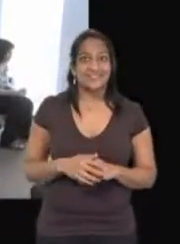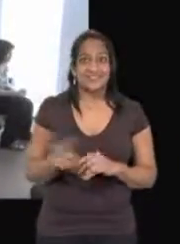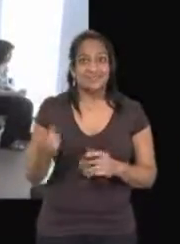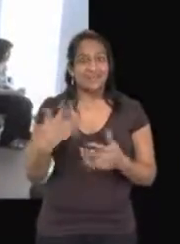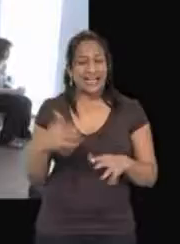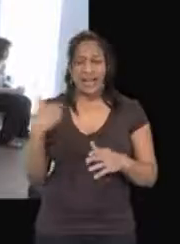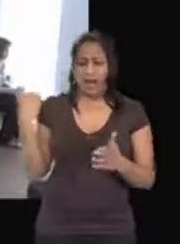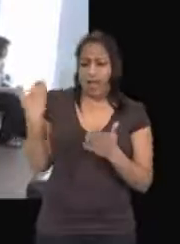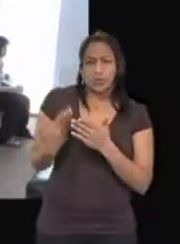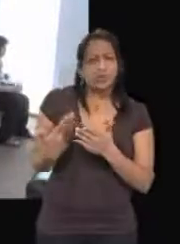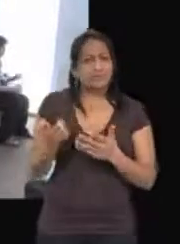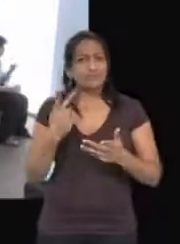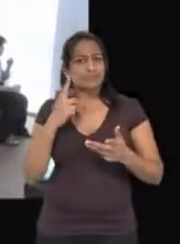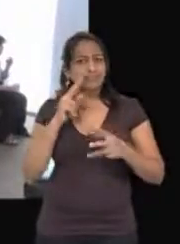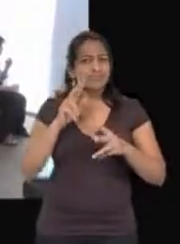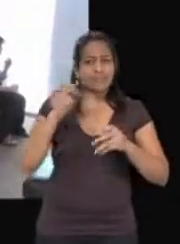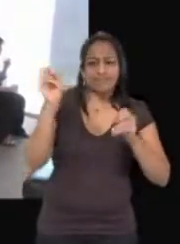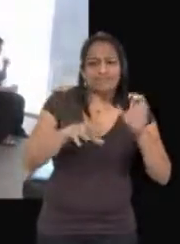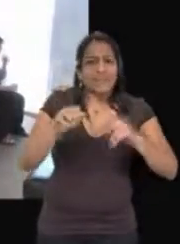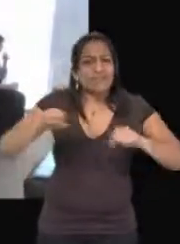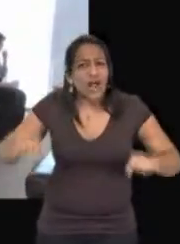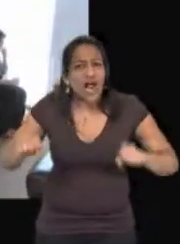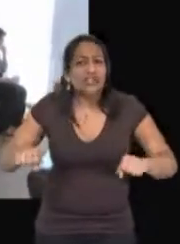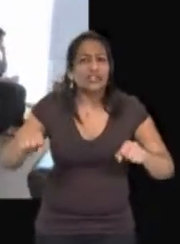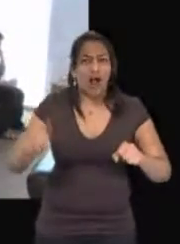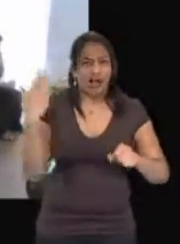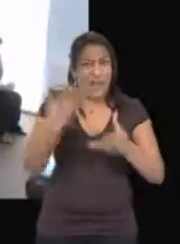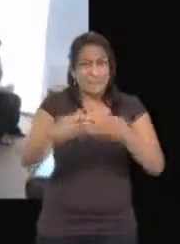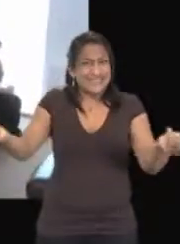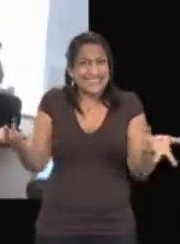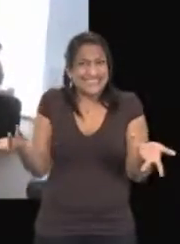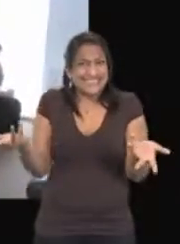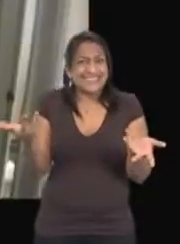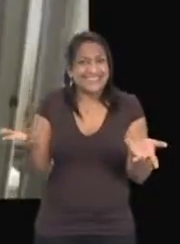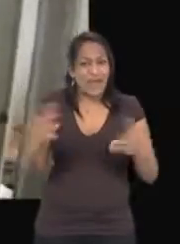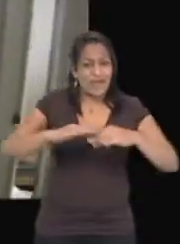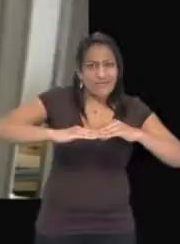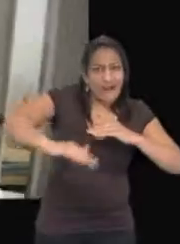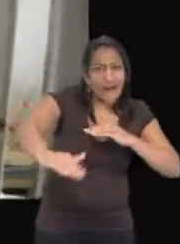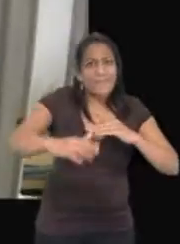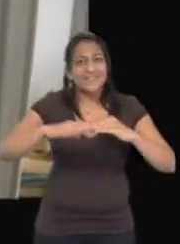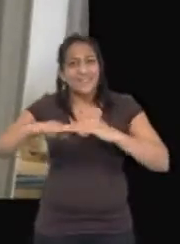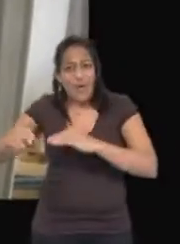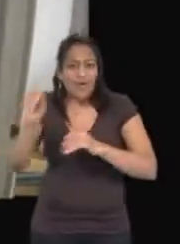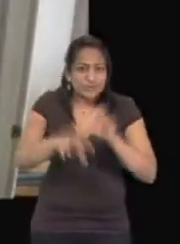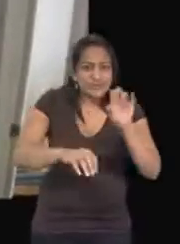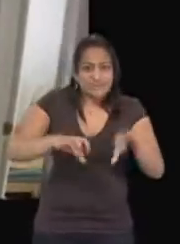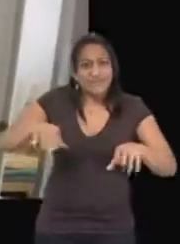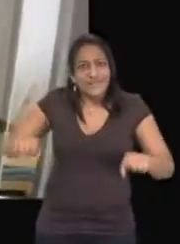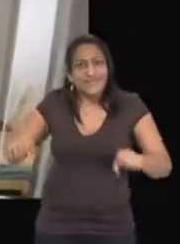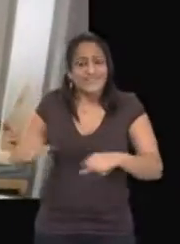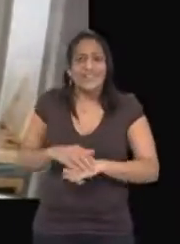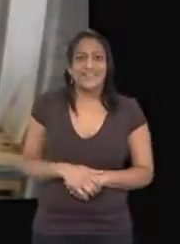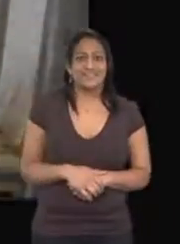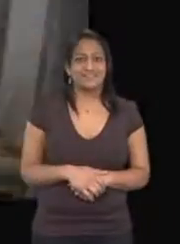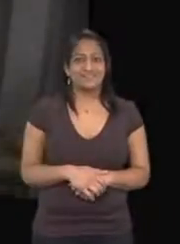couple of weeks furnishing the flat. It was completely empty a couple of weeks ago, so we've now got carpets and flooring and furniture